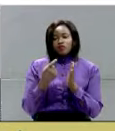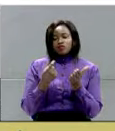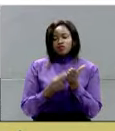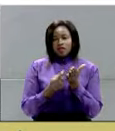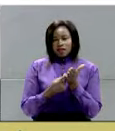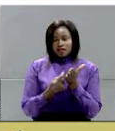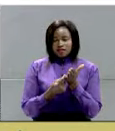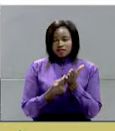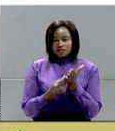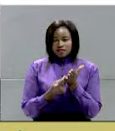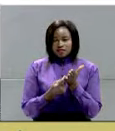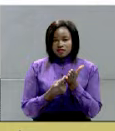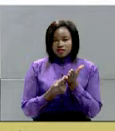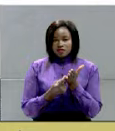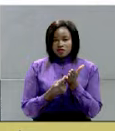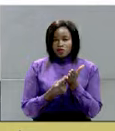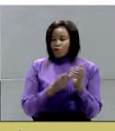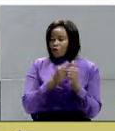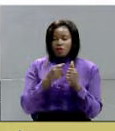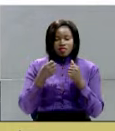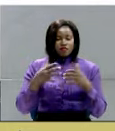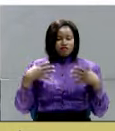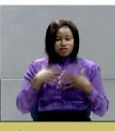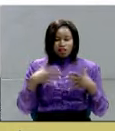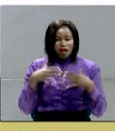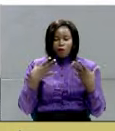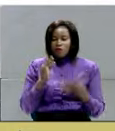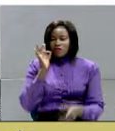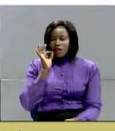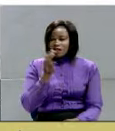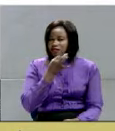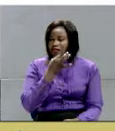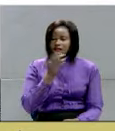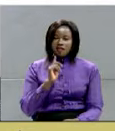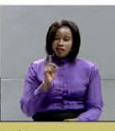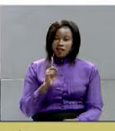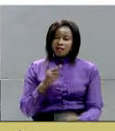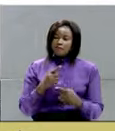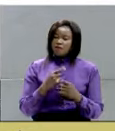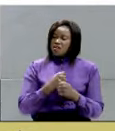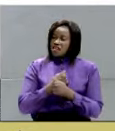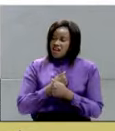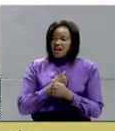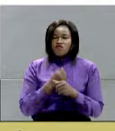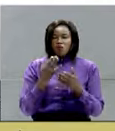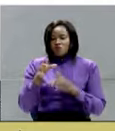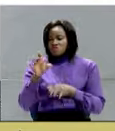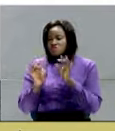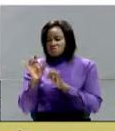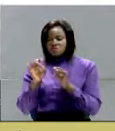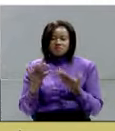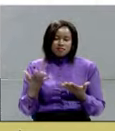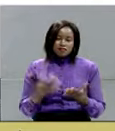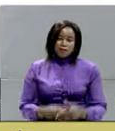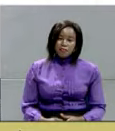Uganda, without fear or favor, affection or ill will.